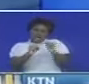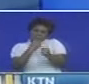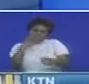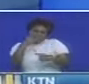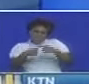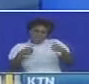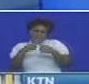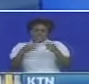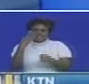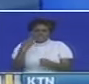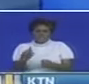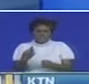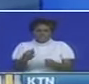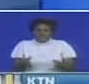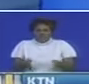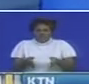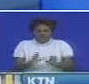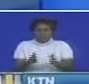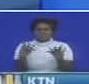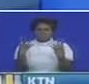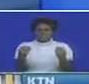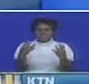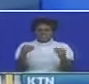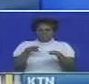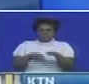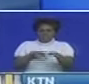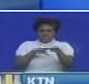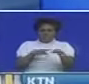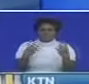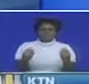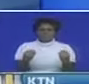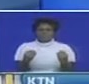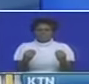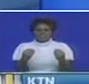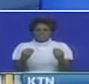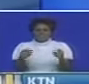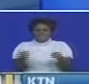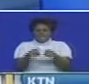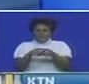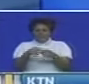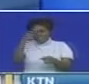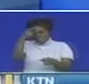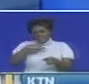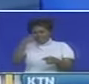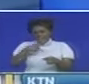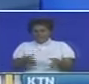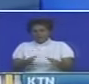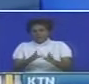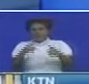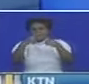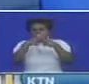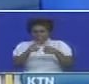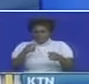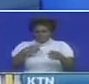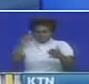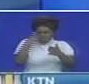3 years, easing traffic along the road in a mega project almost similar to the Thika superhighway. But it comes at a